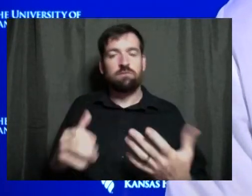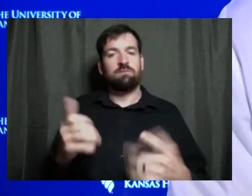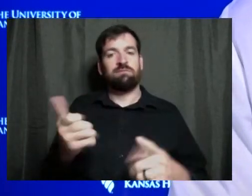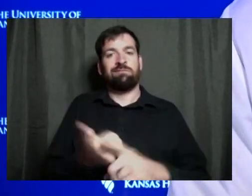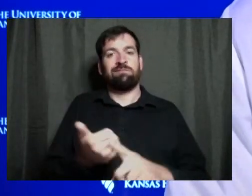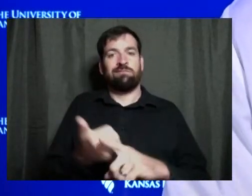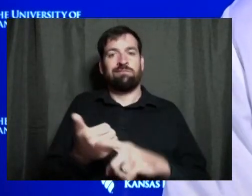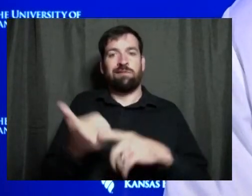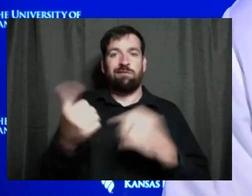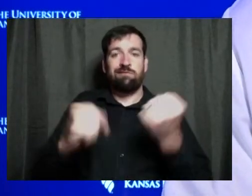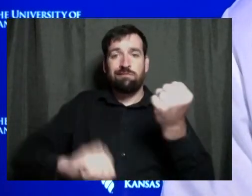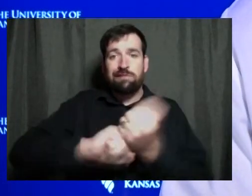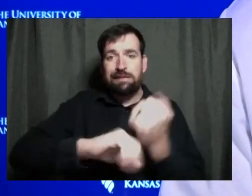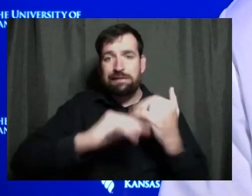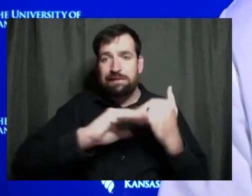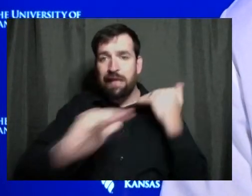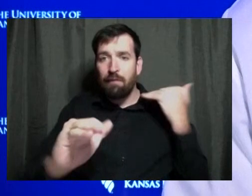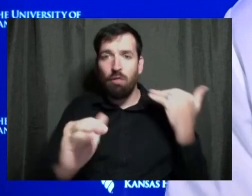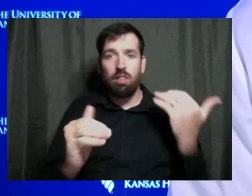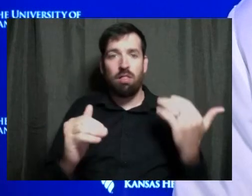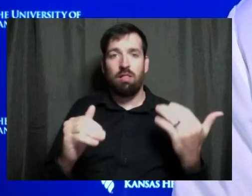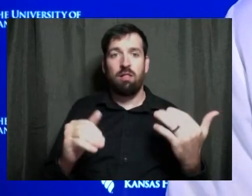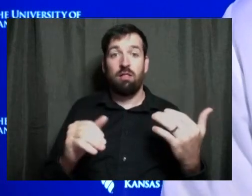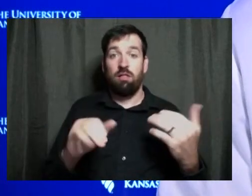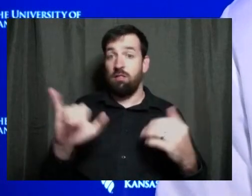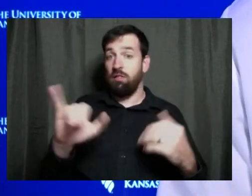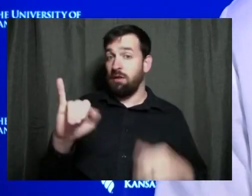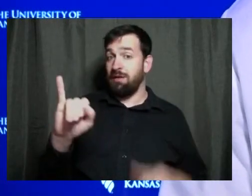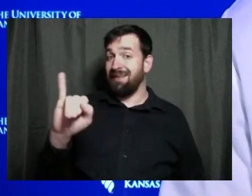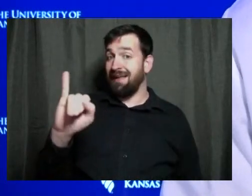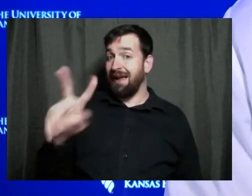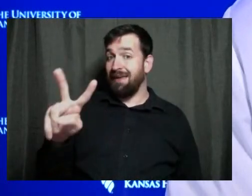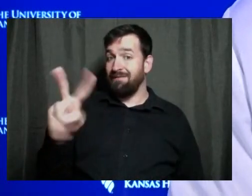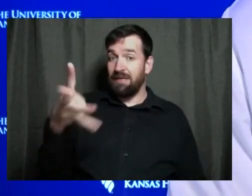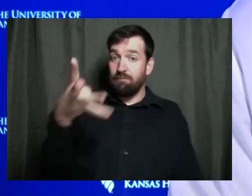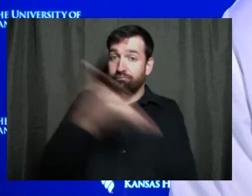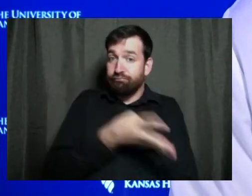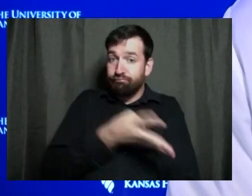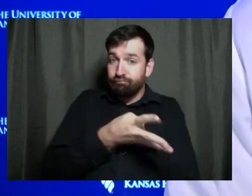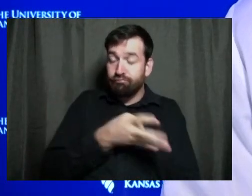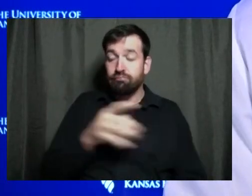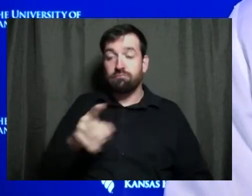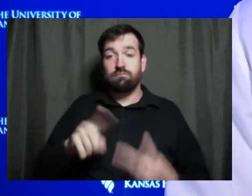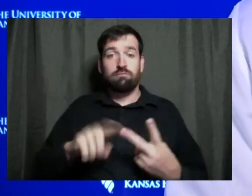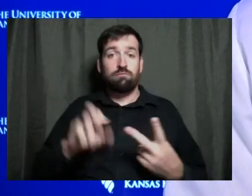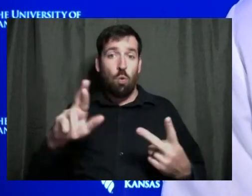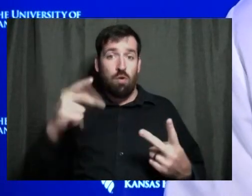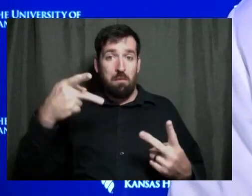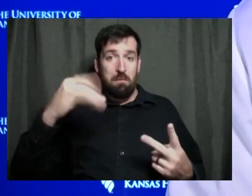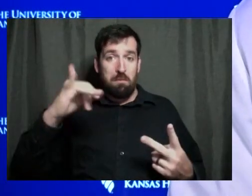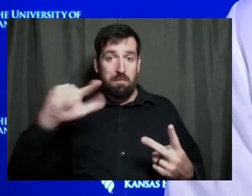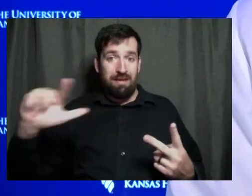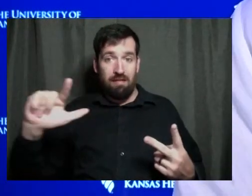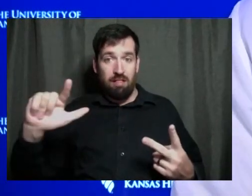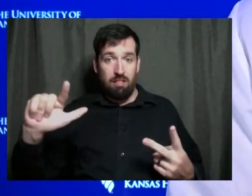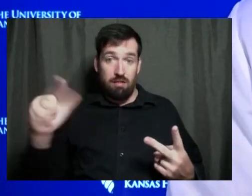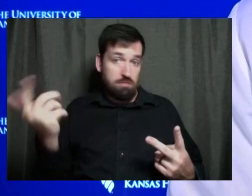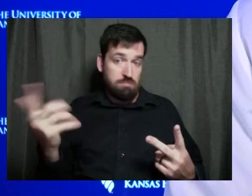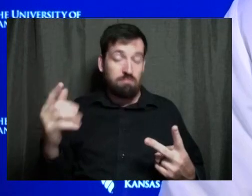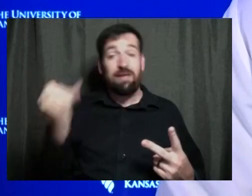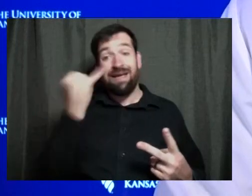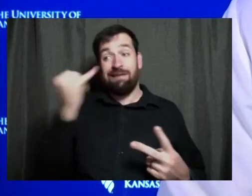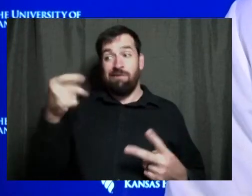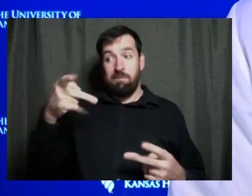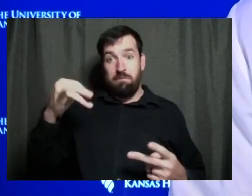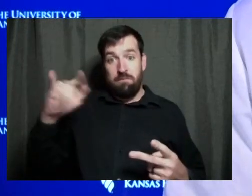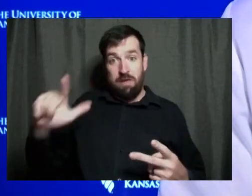Is it more stable in things like an IV solution, or can it be stable in a pill? And then if you do have it in a pill, are you able to